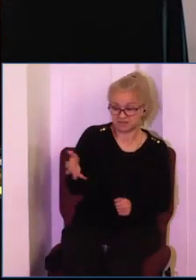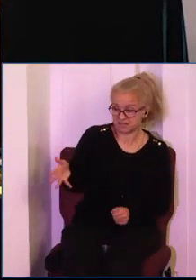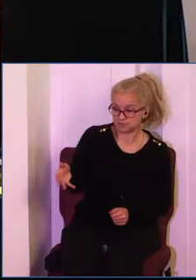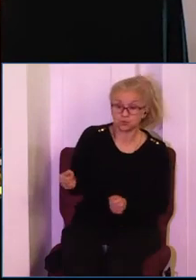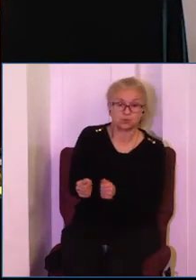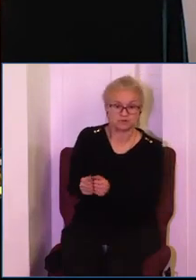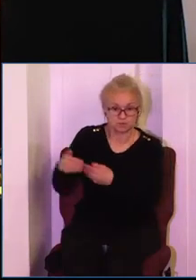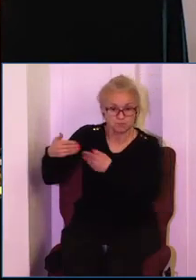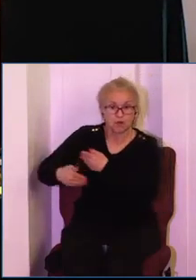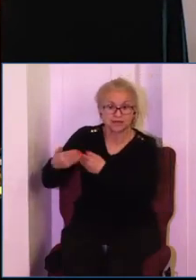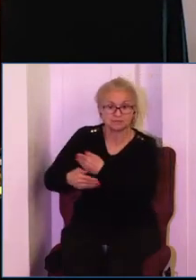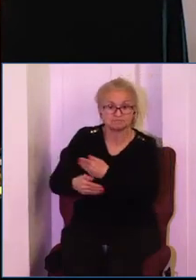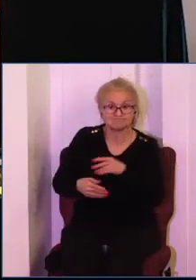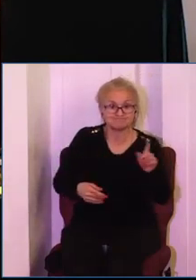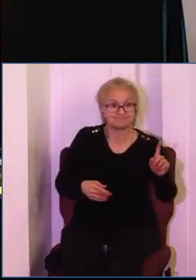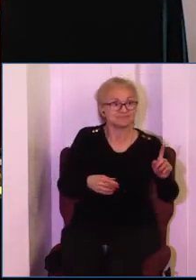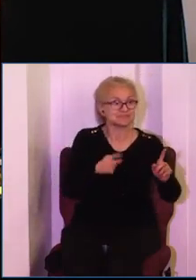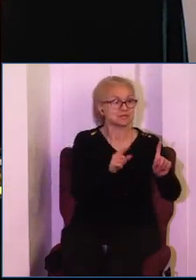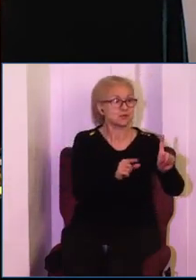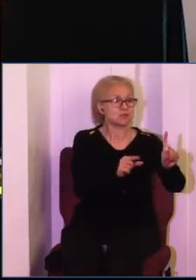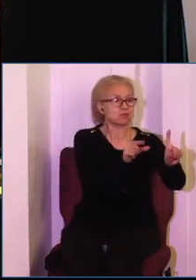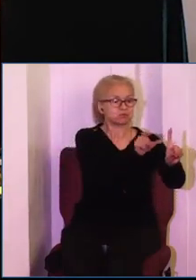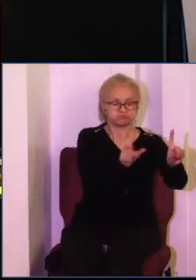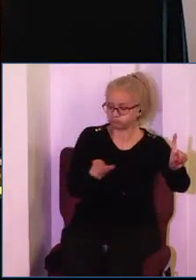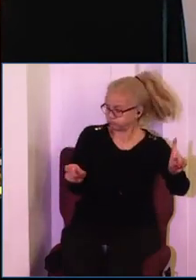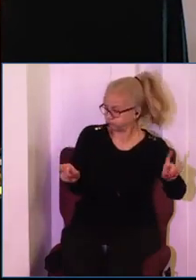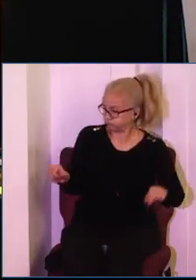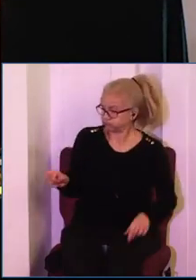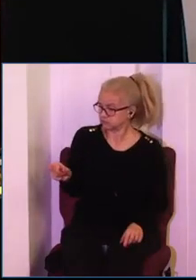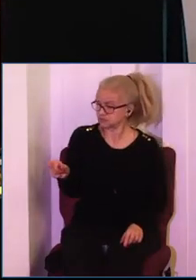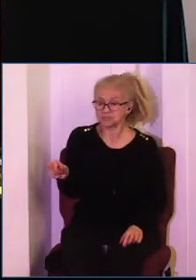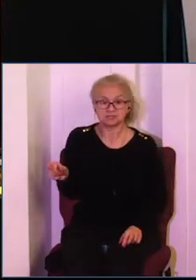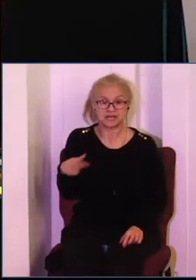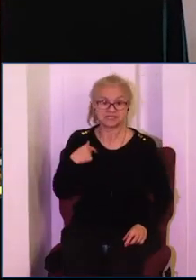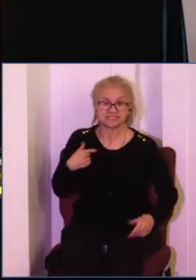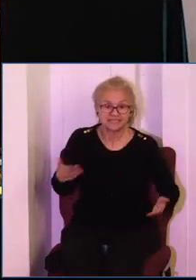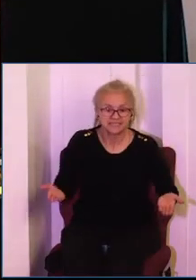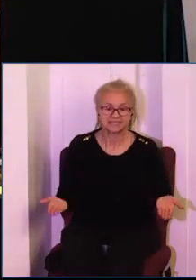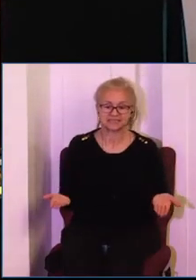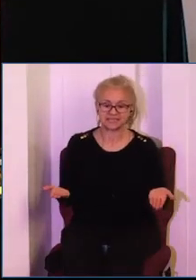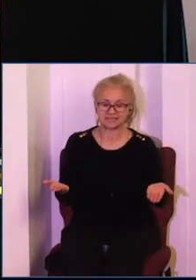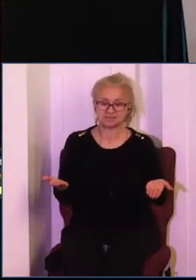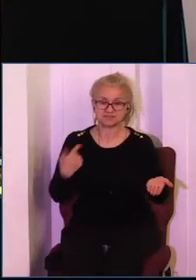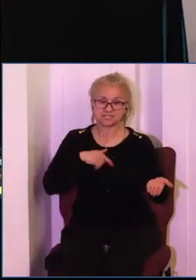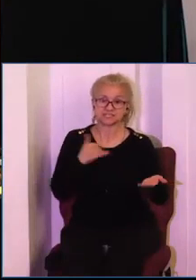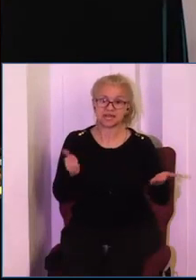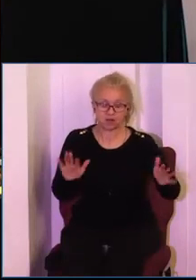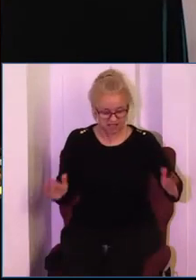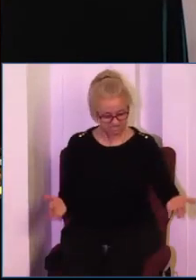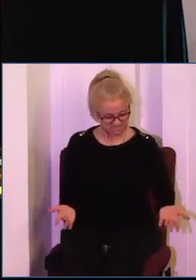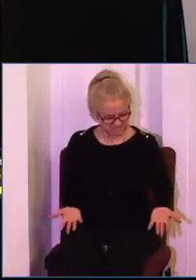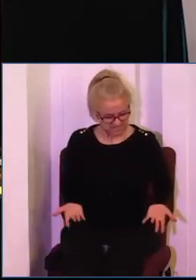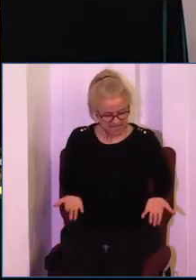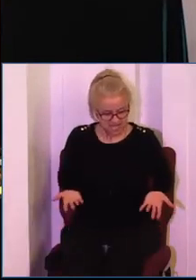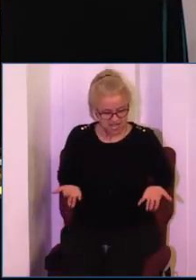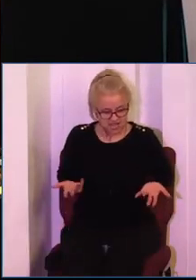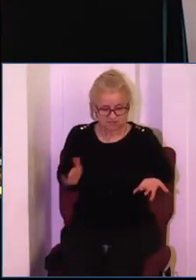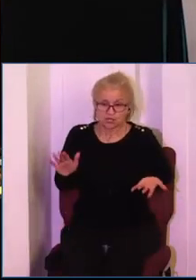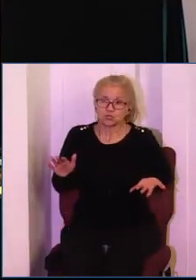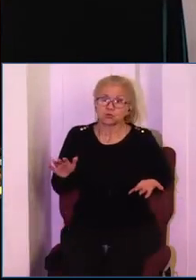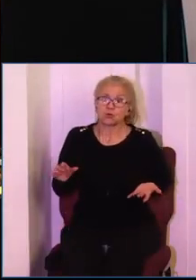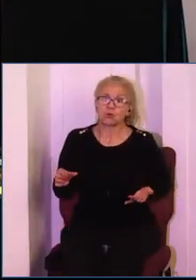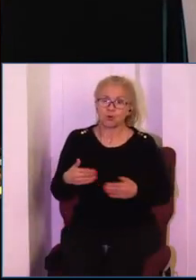bread, and he lifted it as we all do right now. If you'll lift your bread with